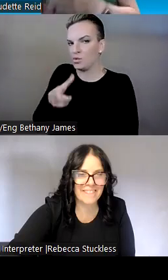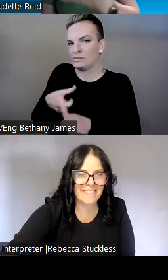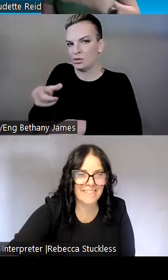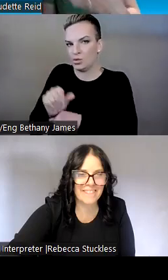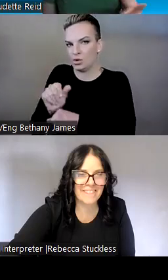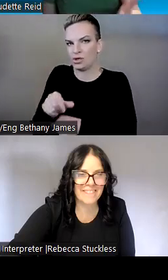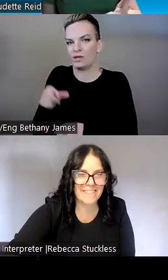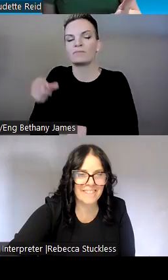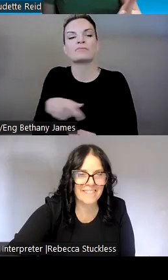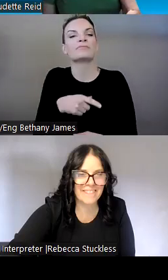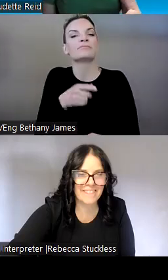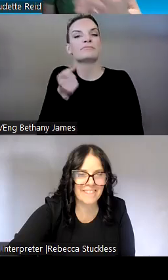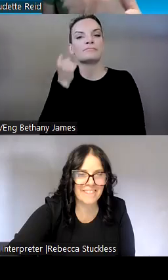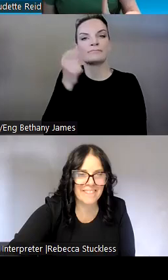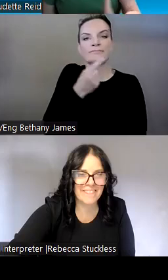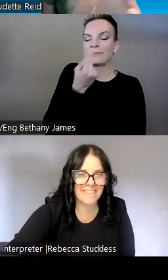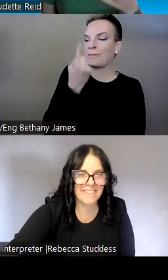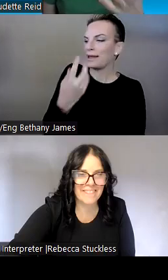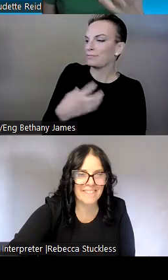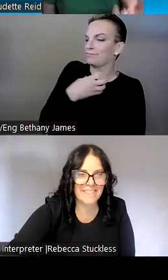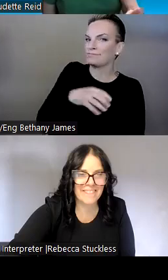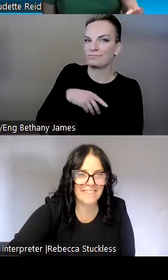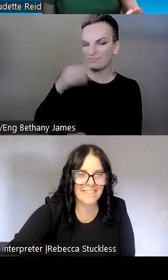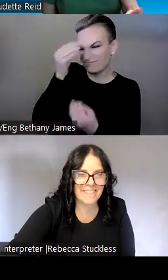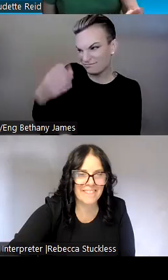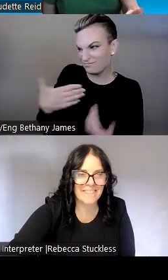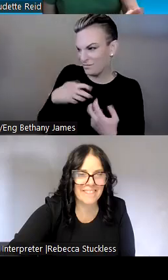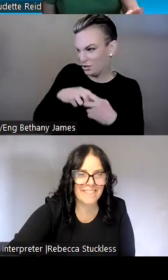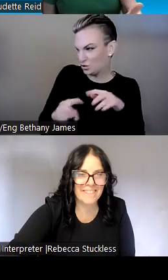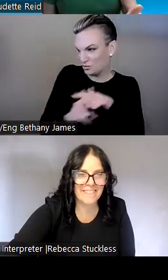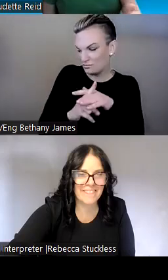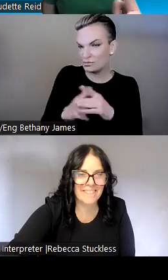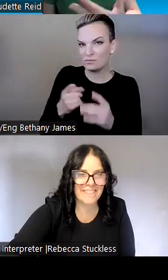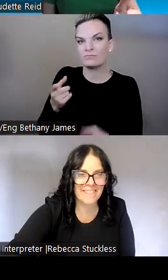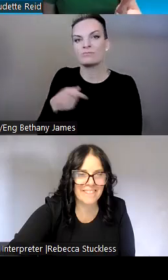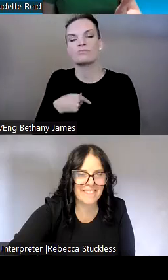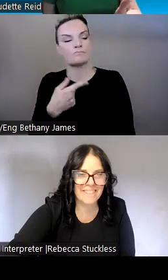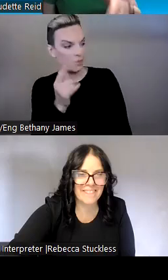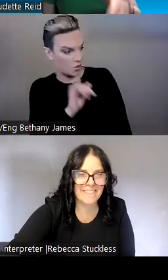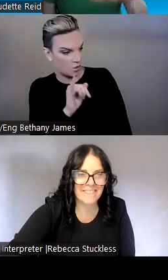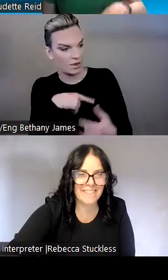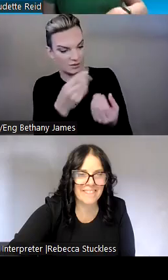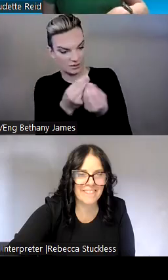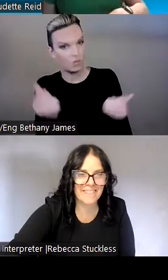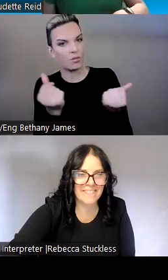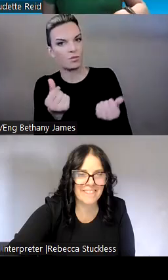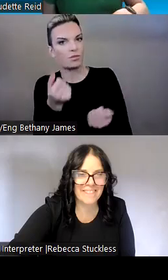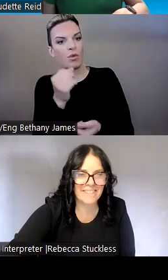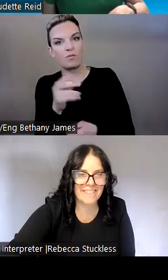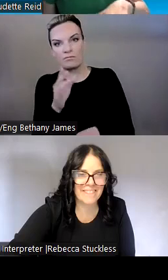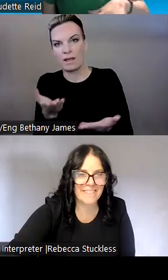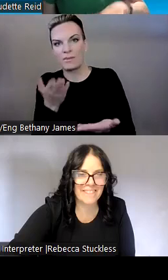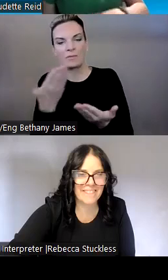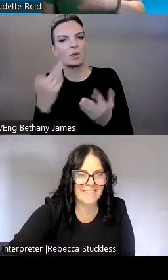them. When somebody calls with a problem, if it's a new issue that they haven't seen before, they will write